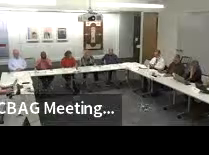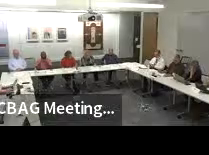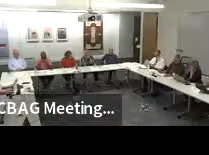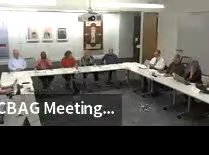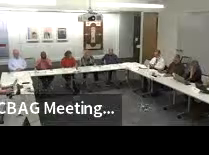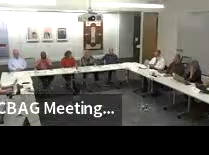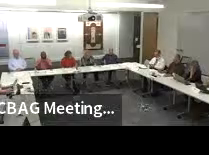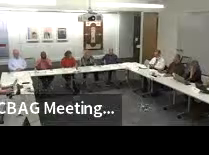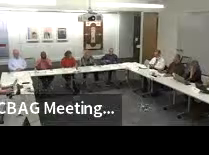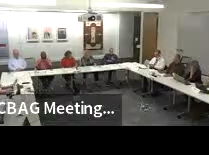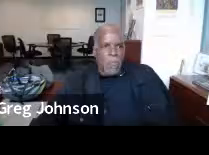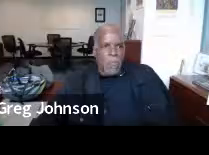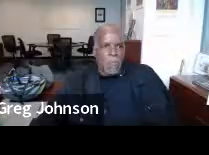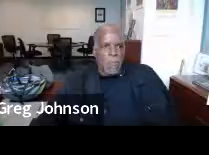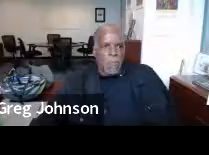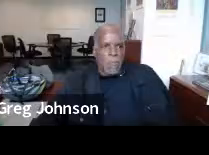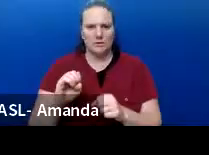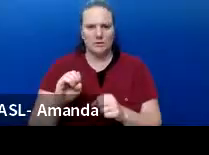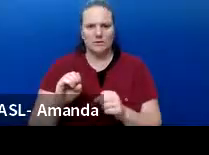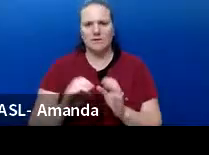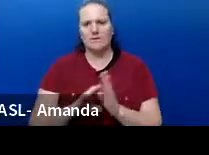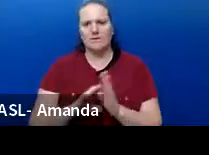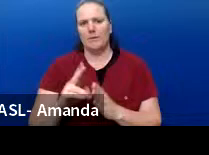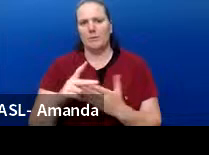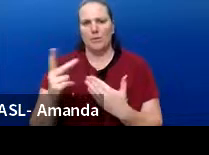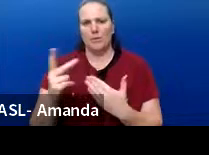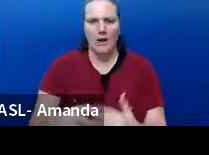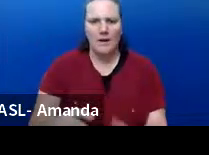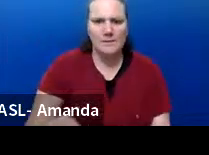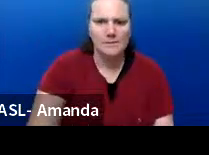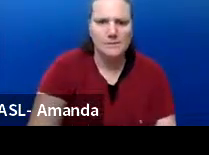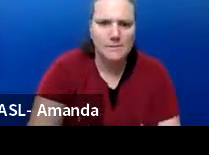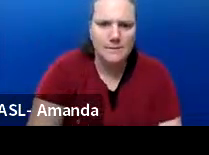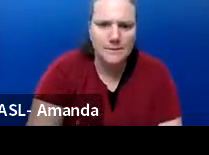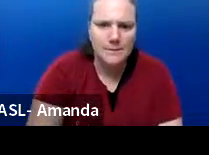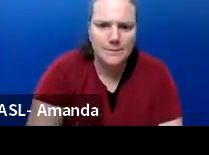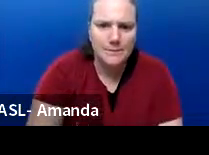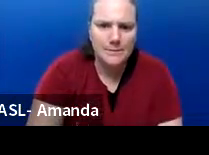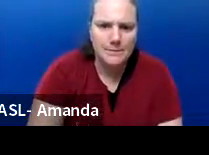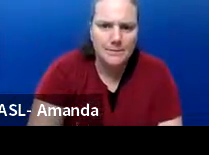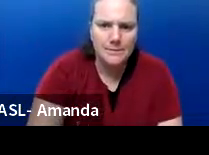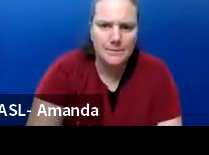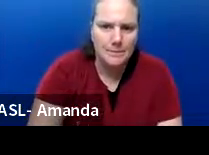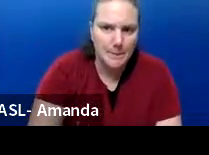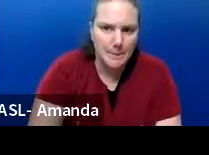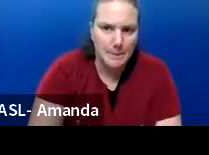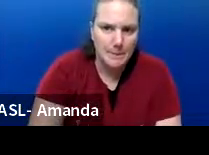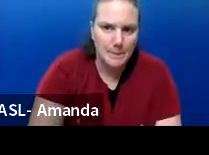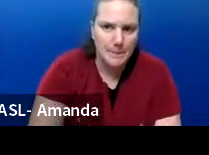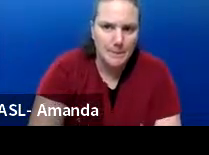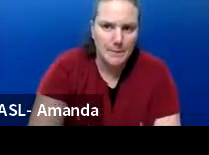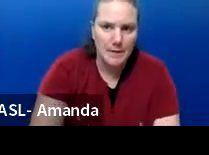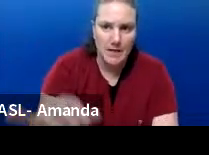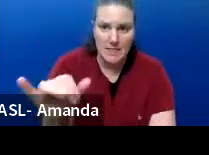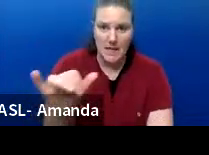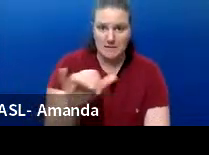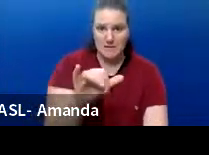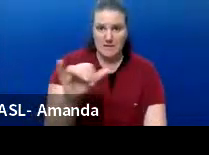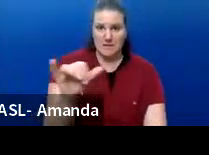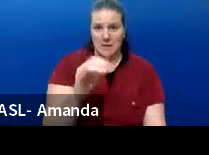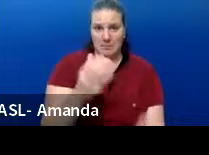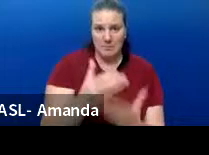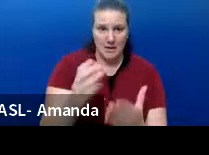development programs. Are those the same thing? I feel like they